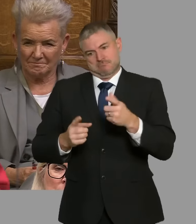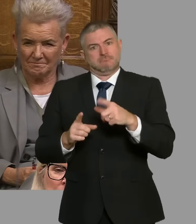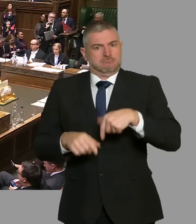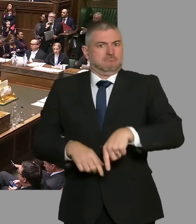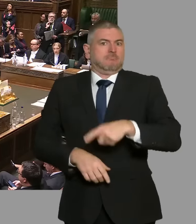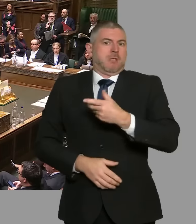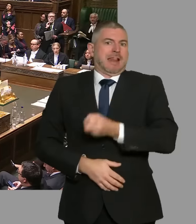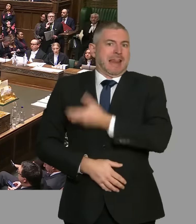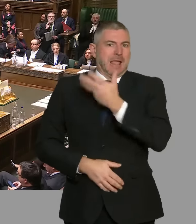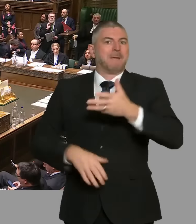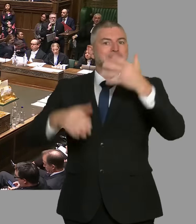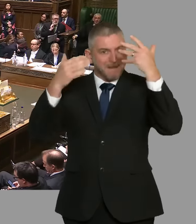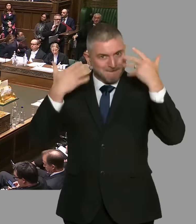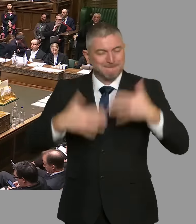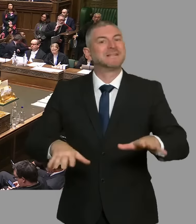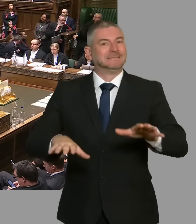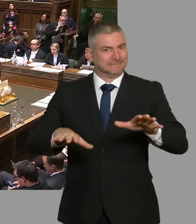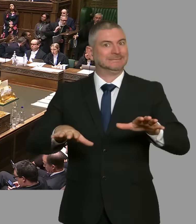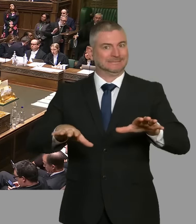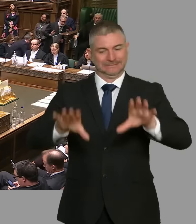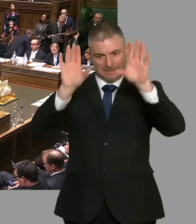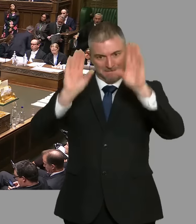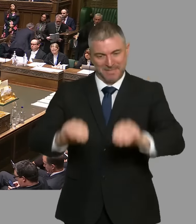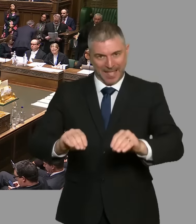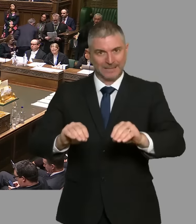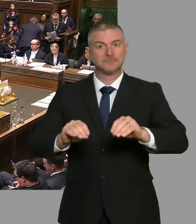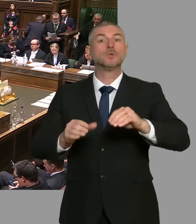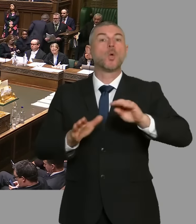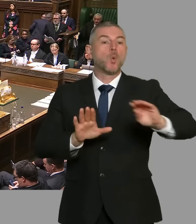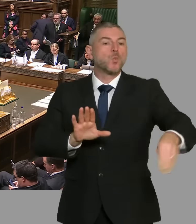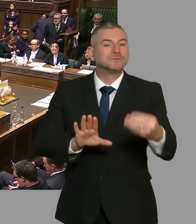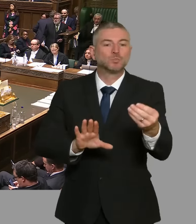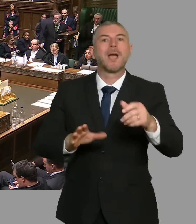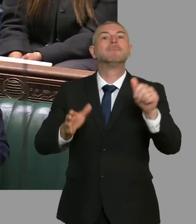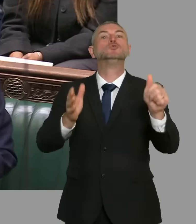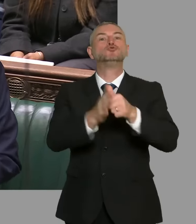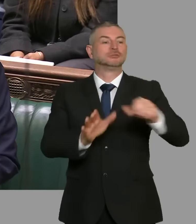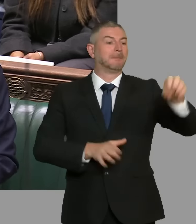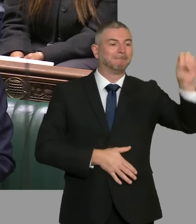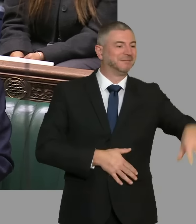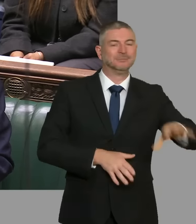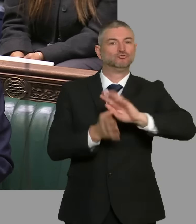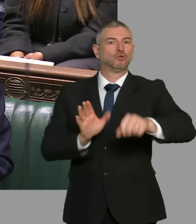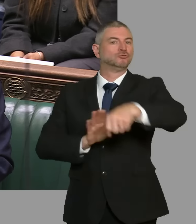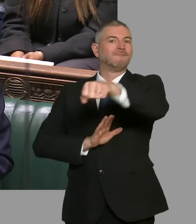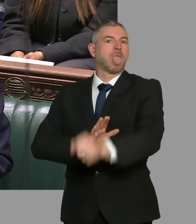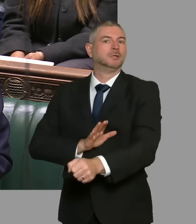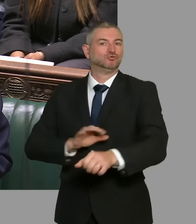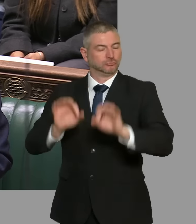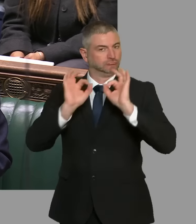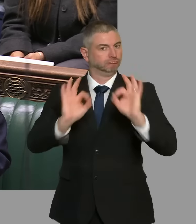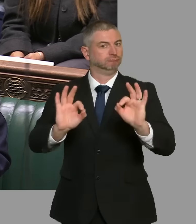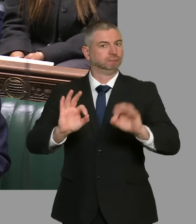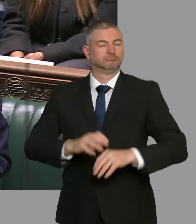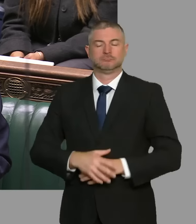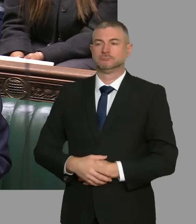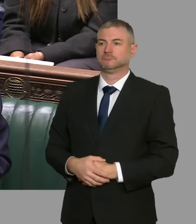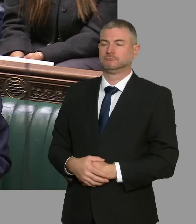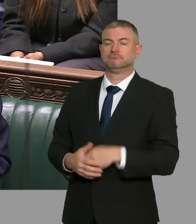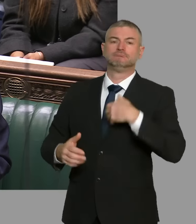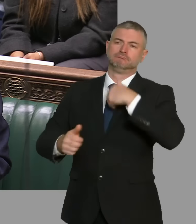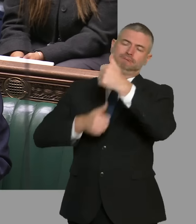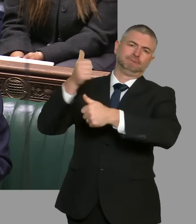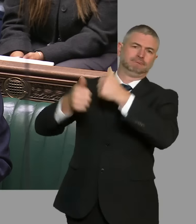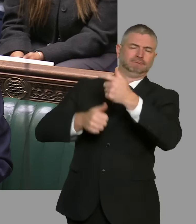them? Well, can I commend her? She's been a long-standing campaigner on this important issue, and the public is right to be